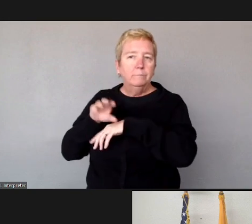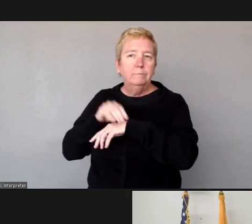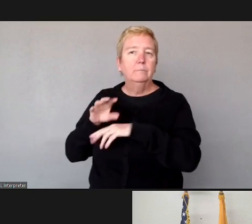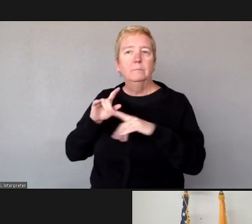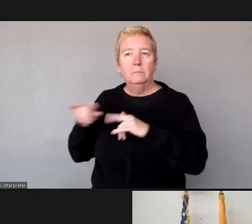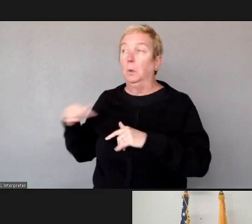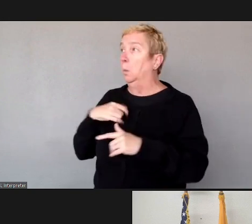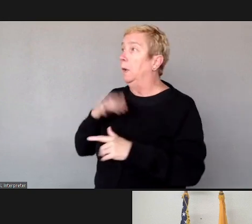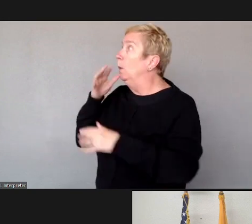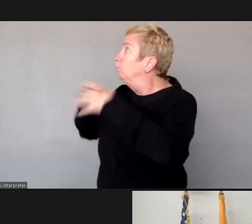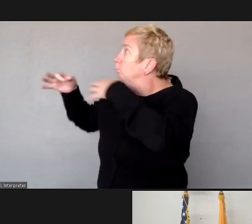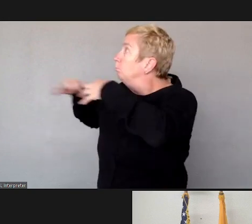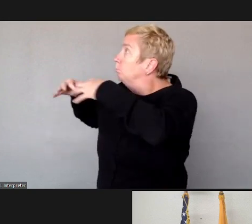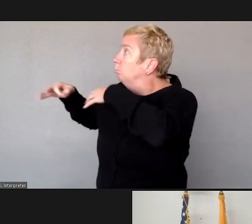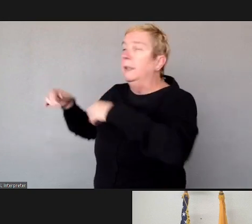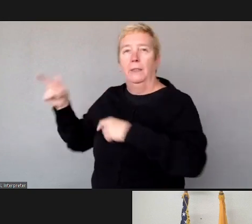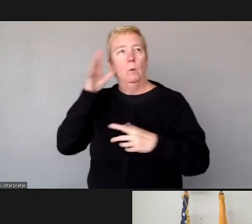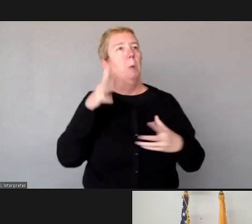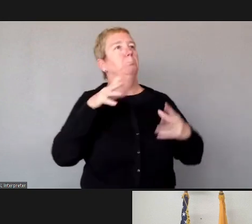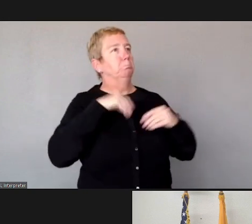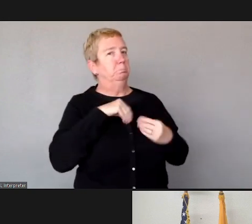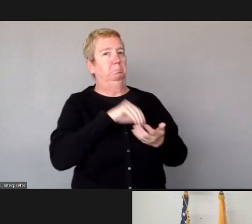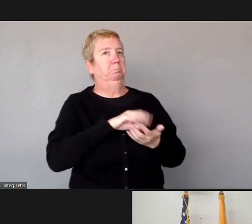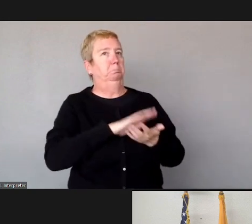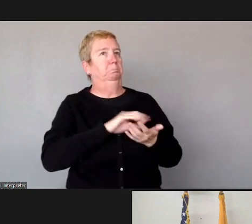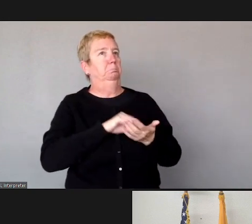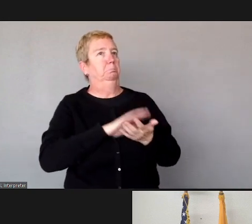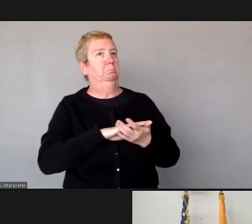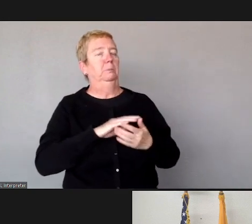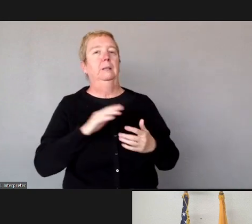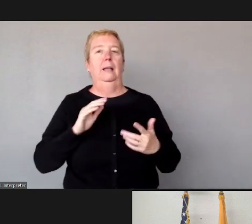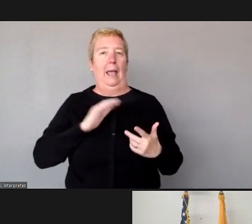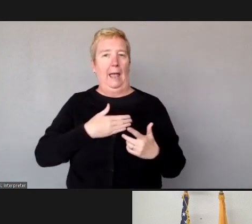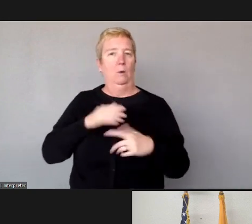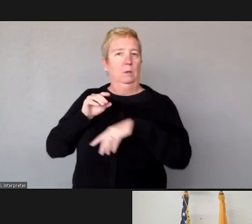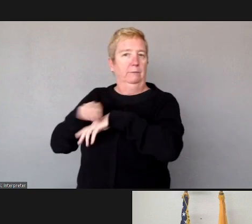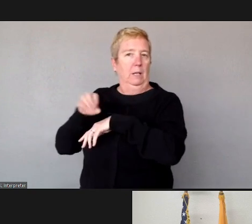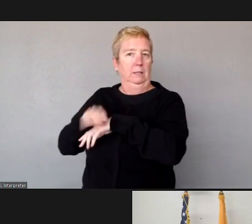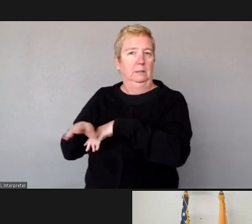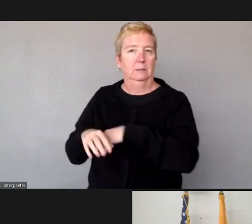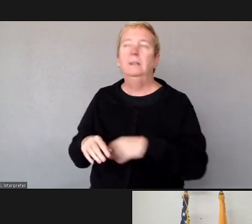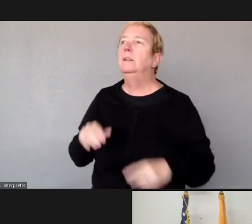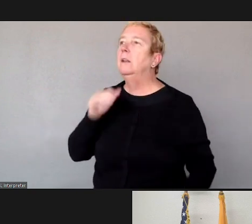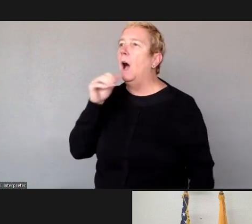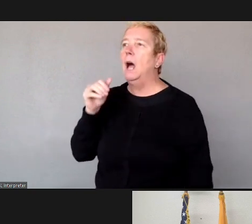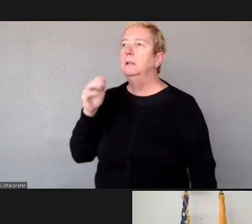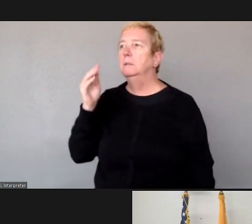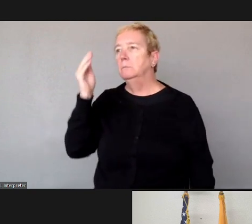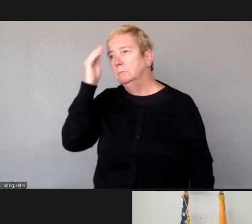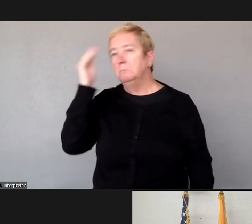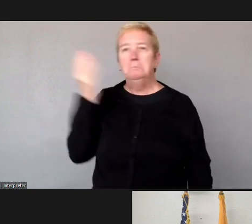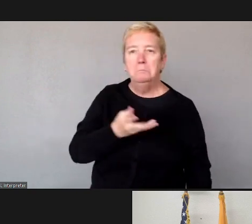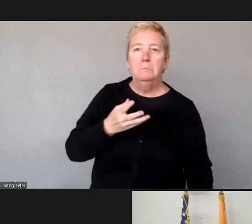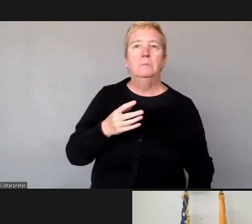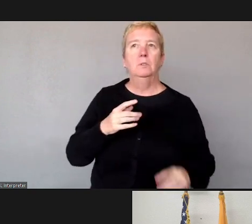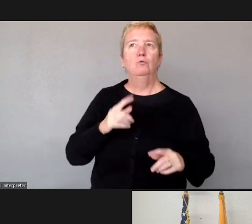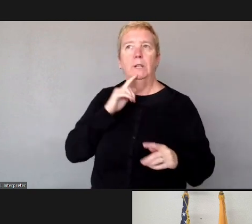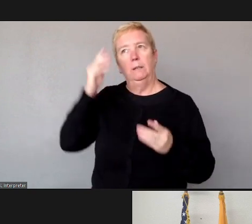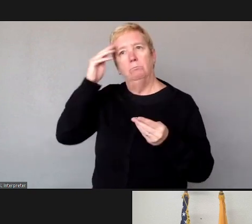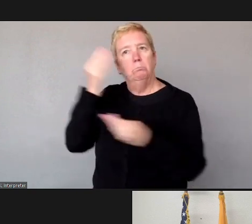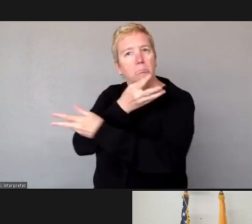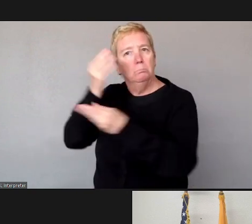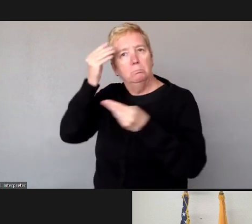our feedback along with other states. So I think it's not a one-way street. They also do reach out to us and other states